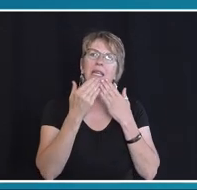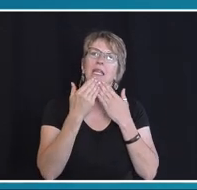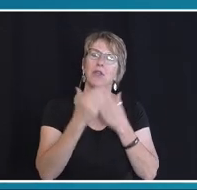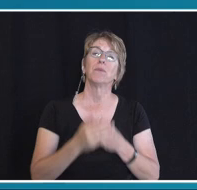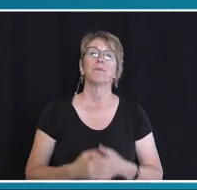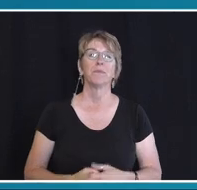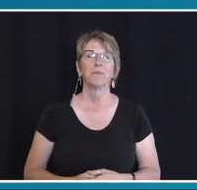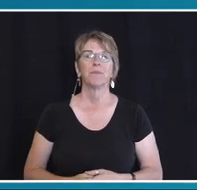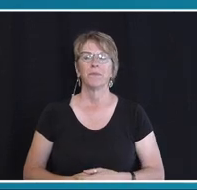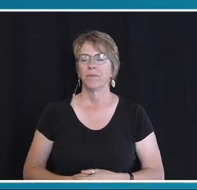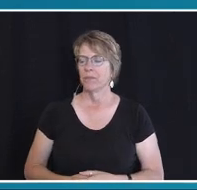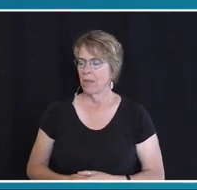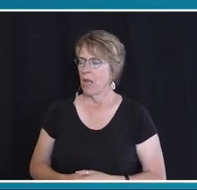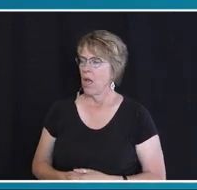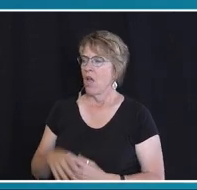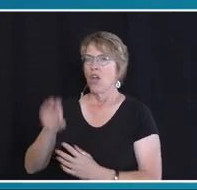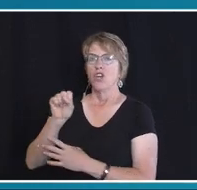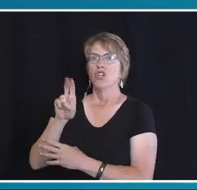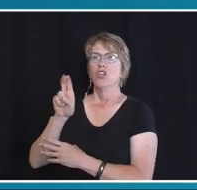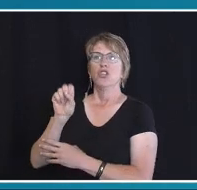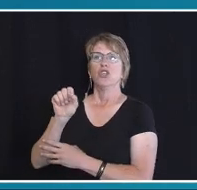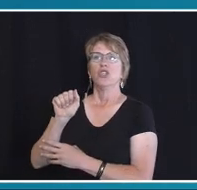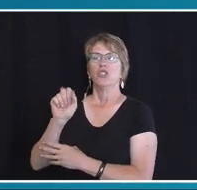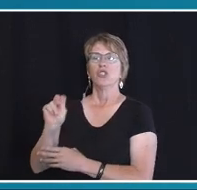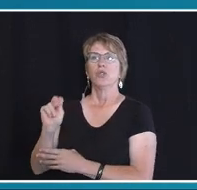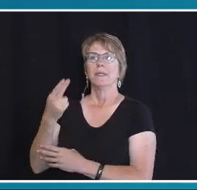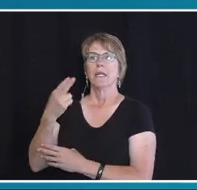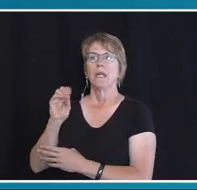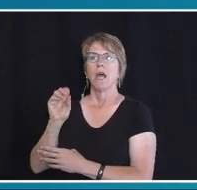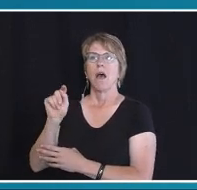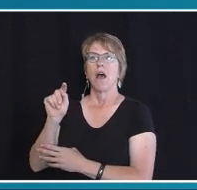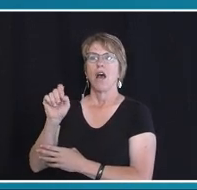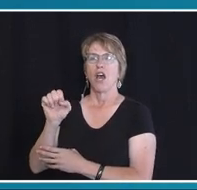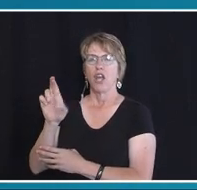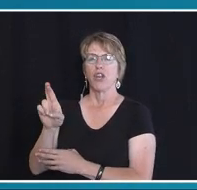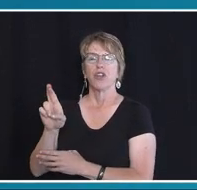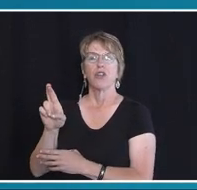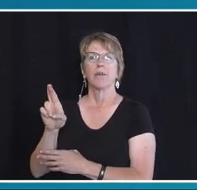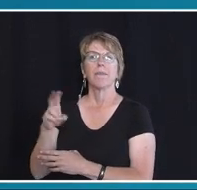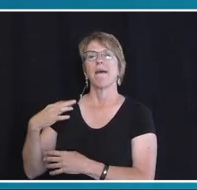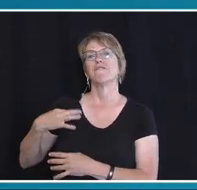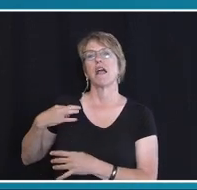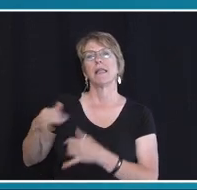rock stars. The Susan Hodder Volunteer of Excellence Award was established in